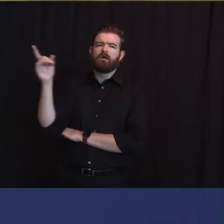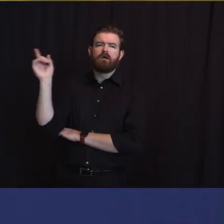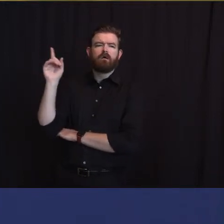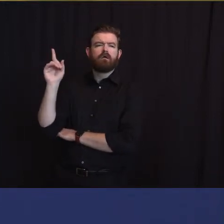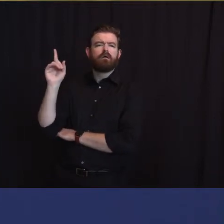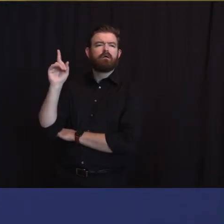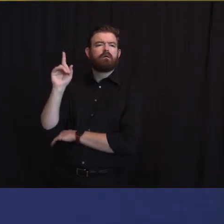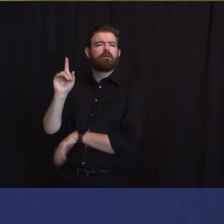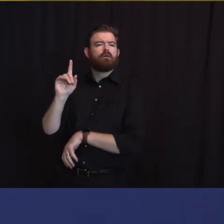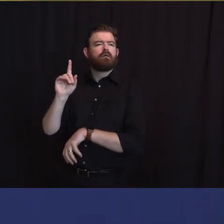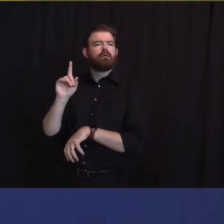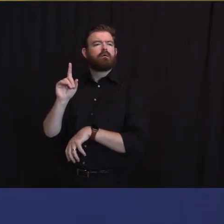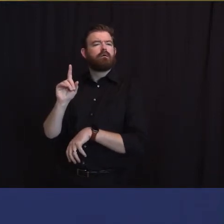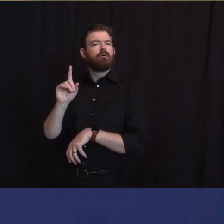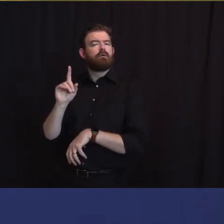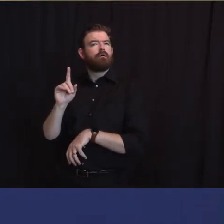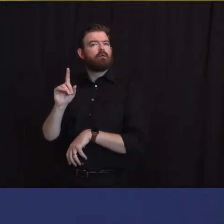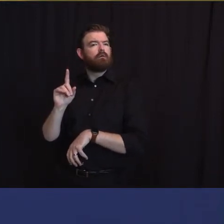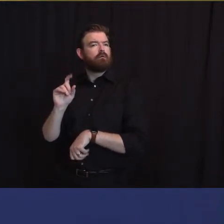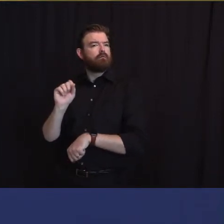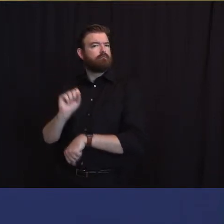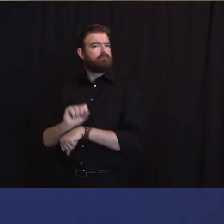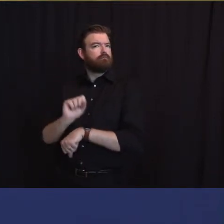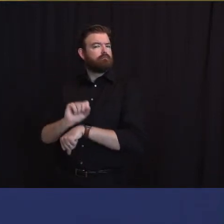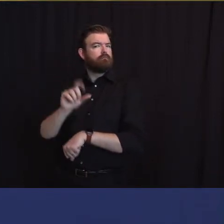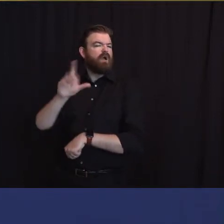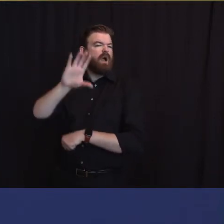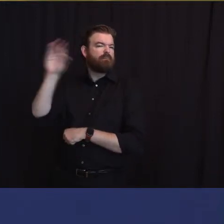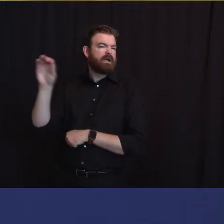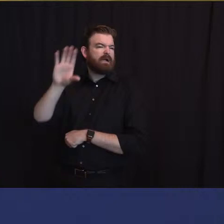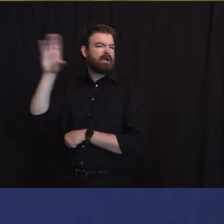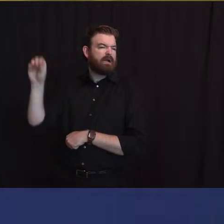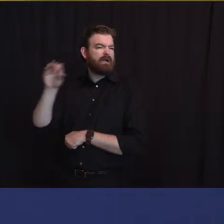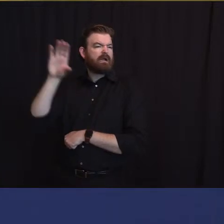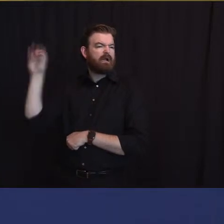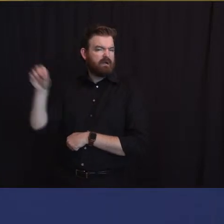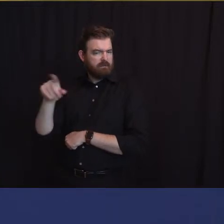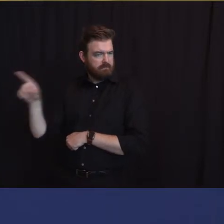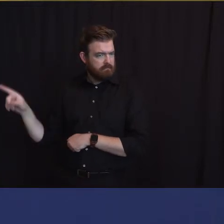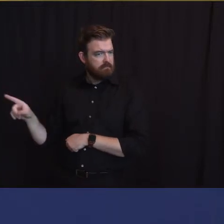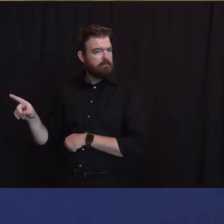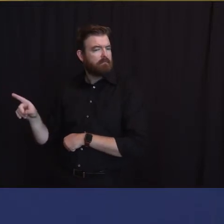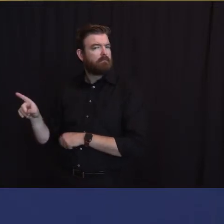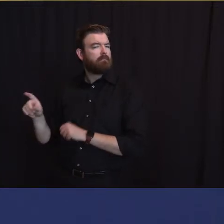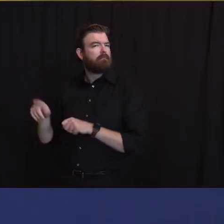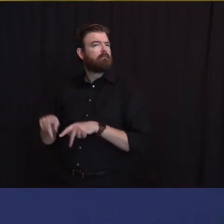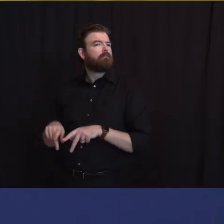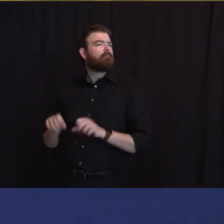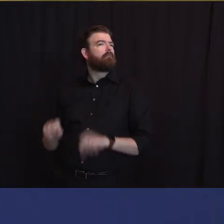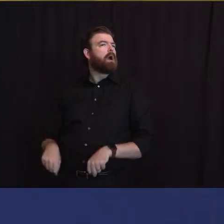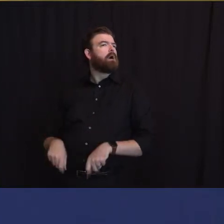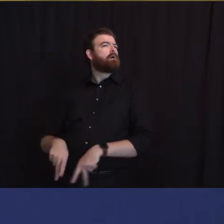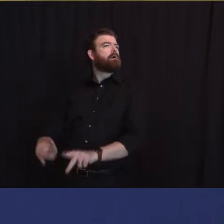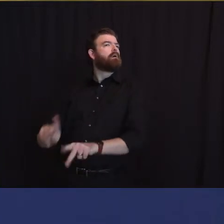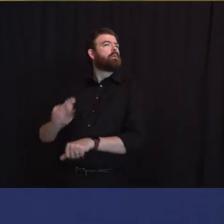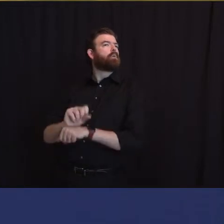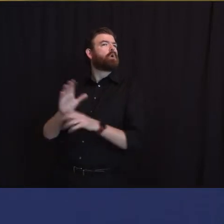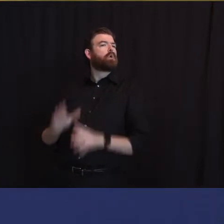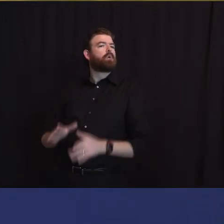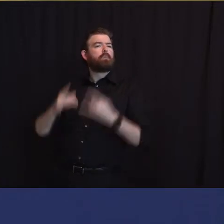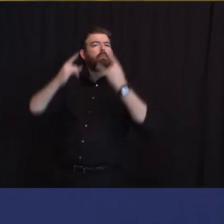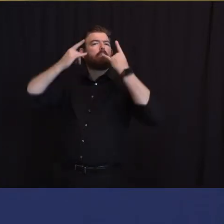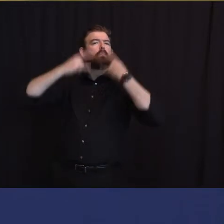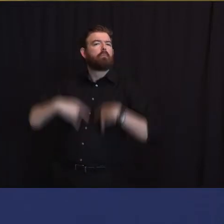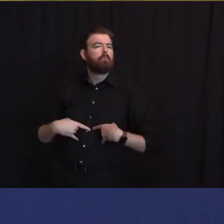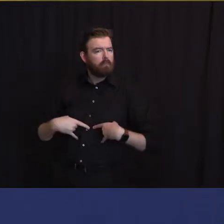Is this a clarification, or is this an actual real change? Because there was some speculation that this was